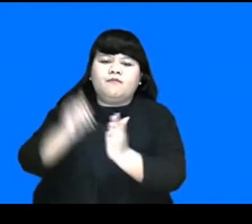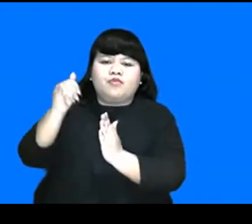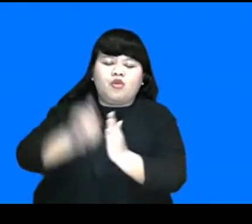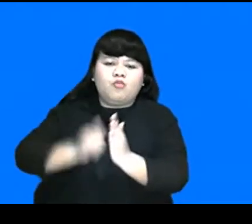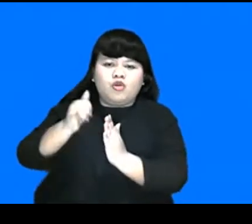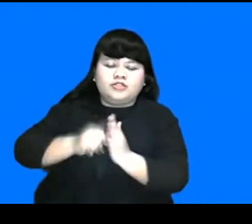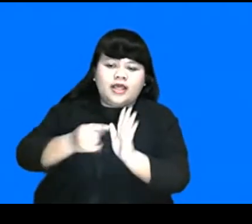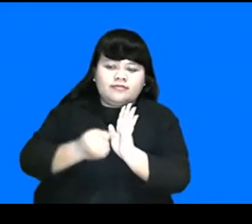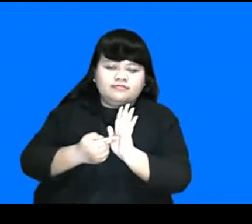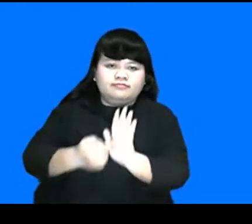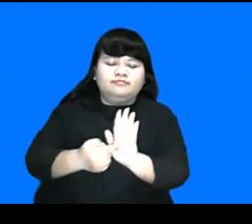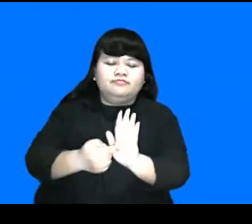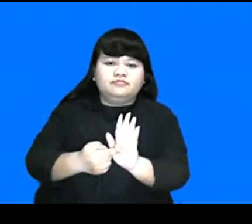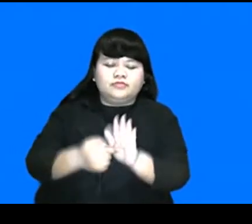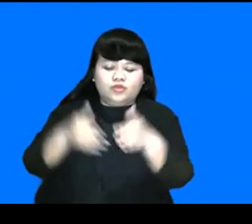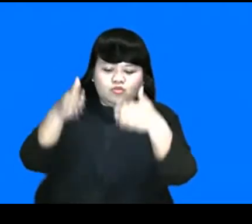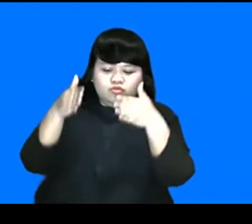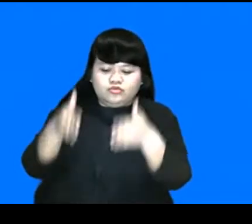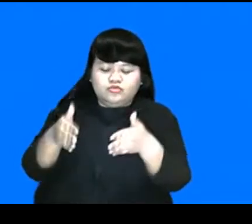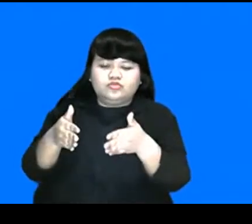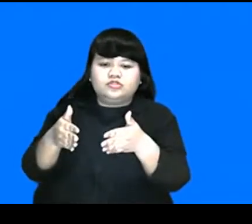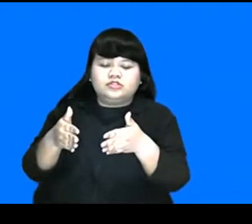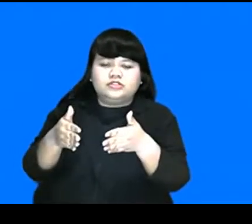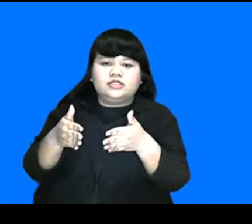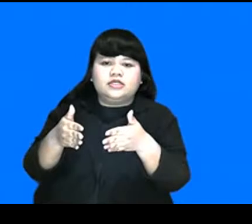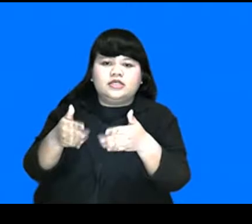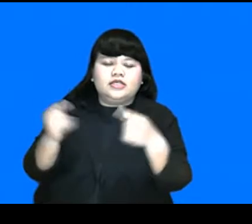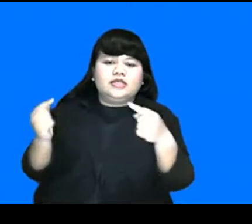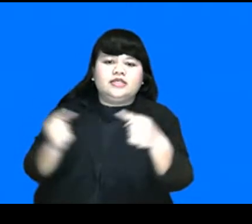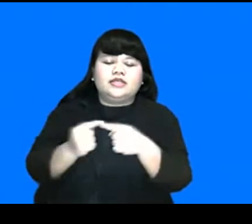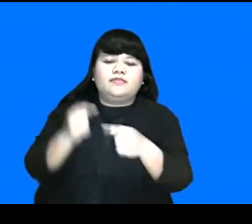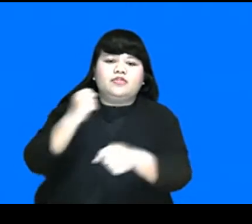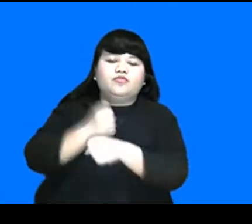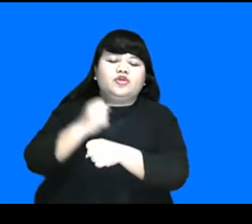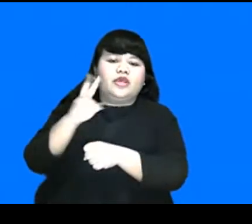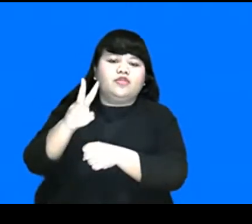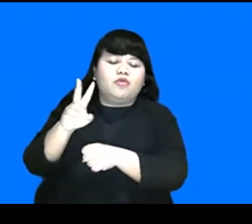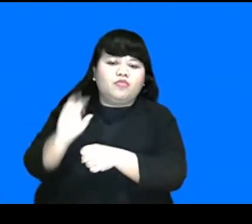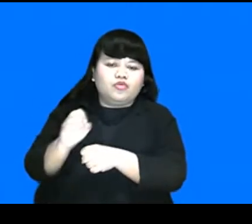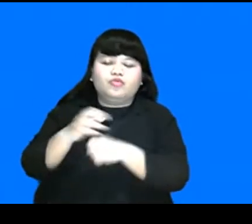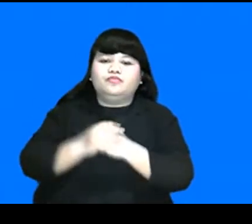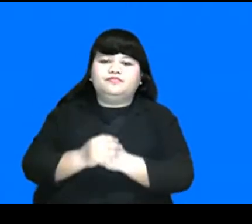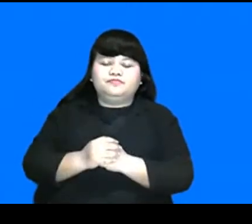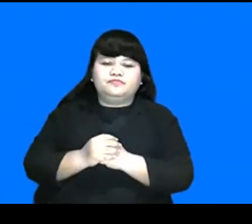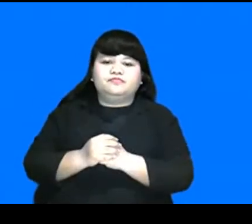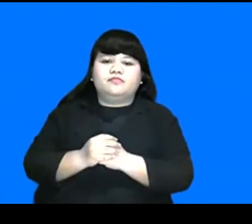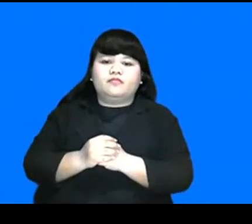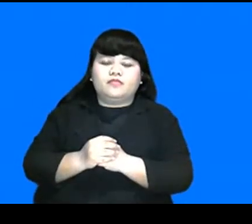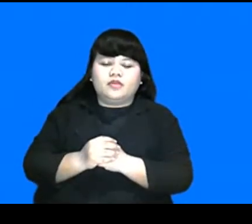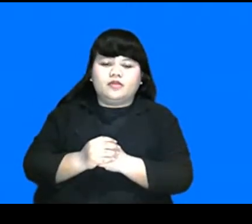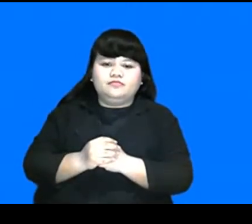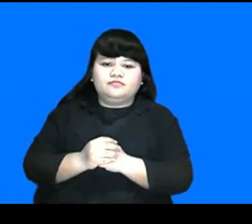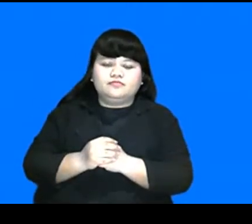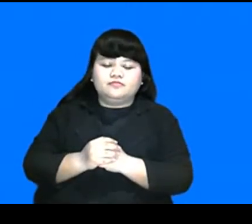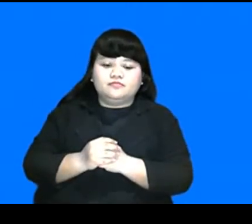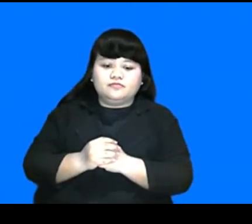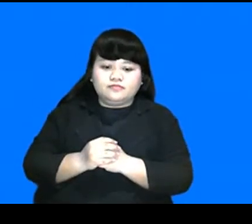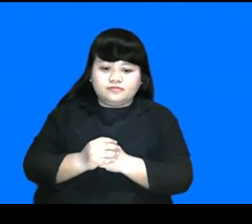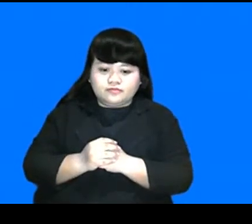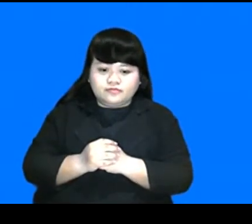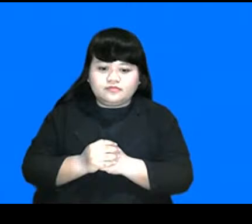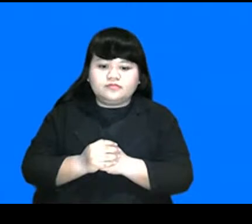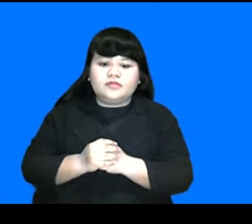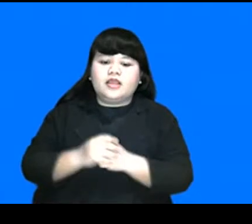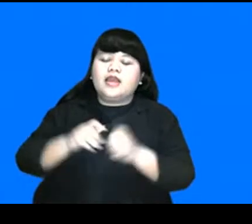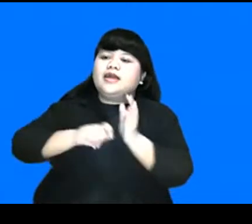to the C20 as well? So on this, on the G20s, and then the respond to the questions, and then, you know, your